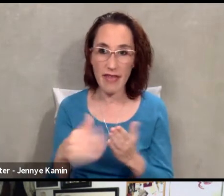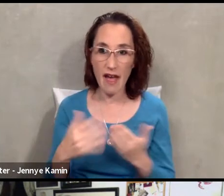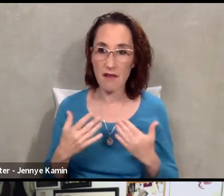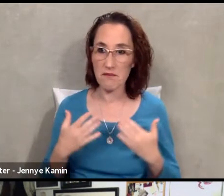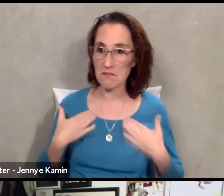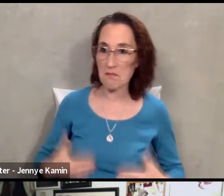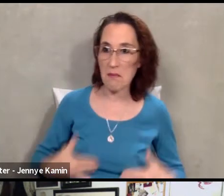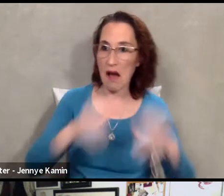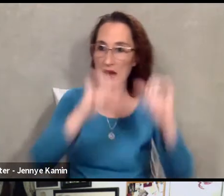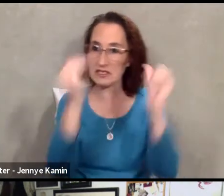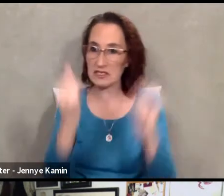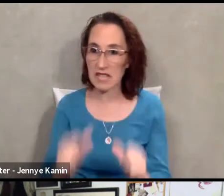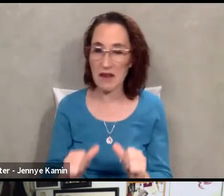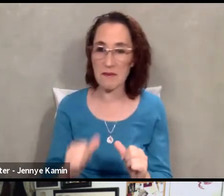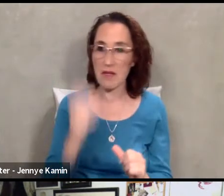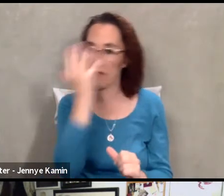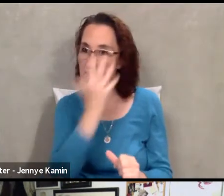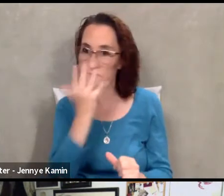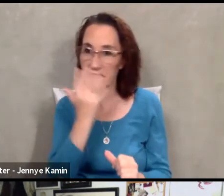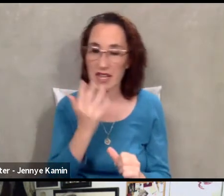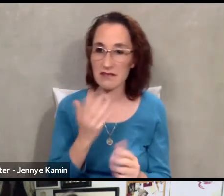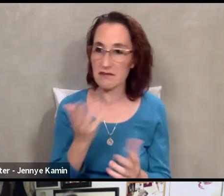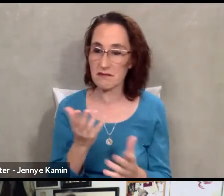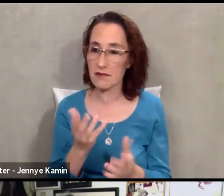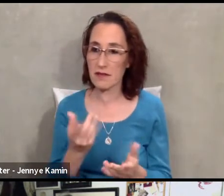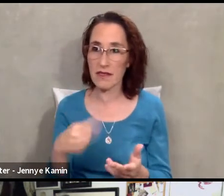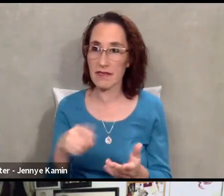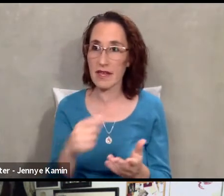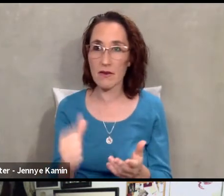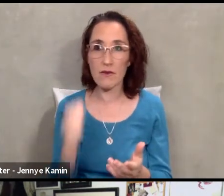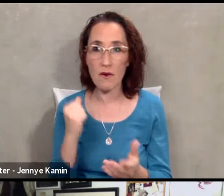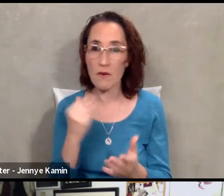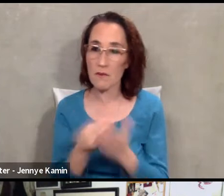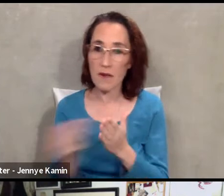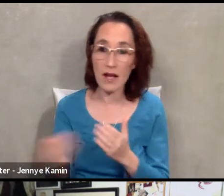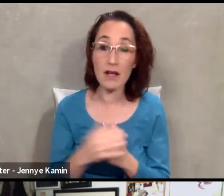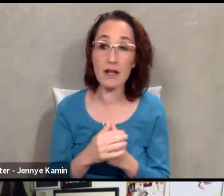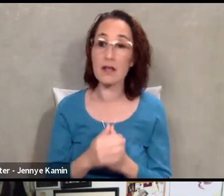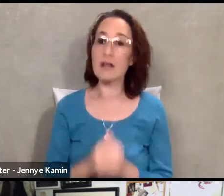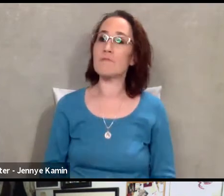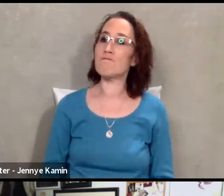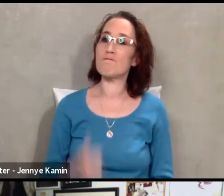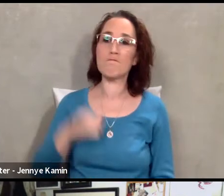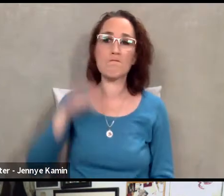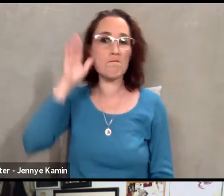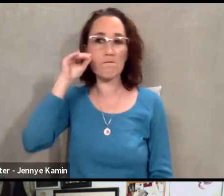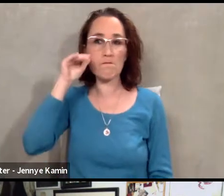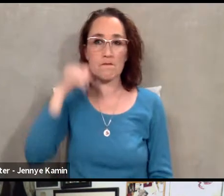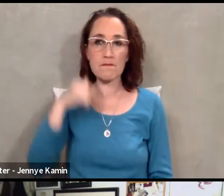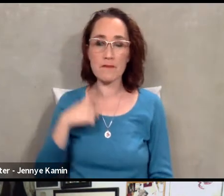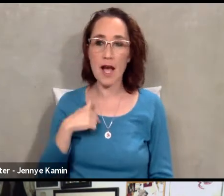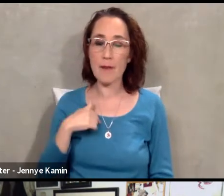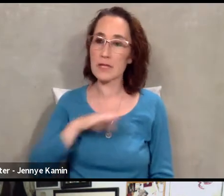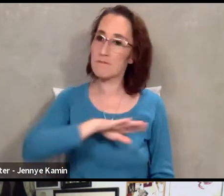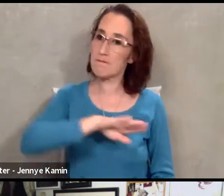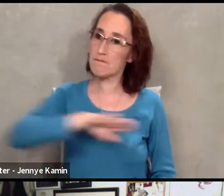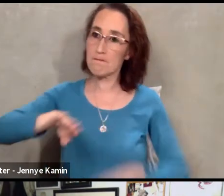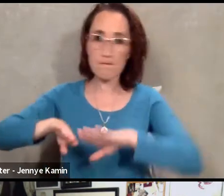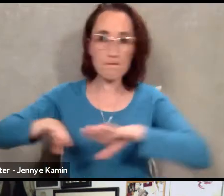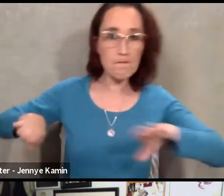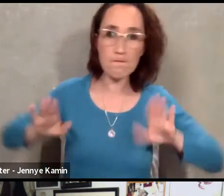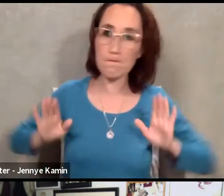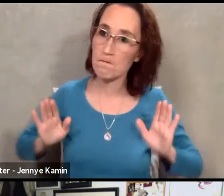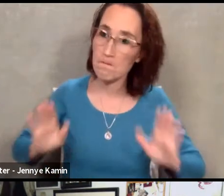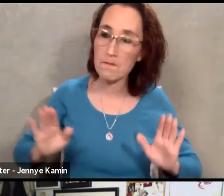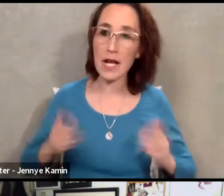so determined to not just push through that, but to do it in a way that was effective.